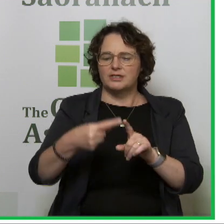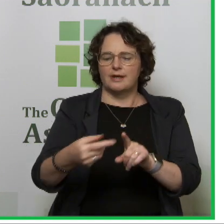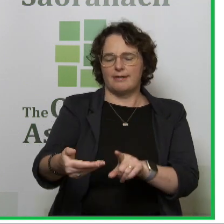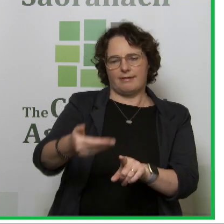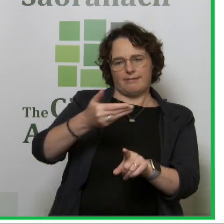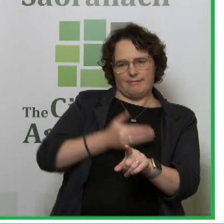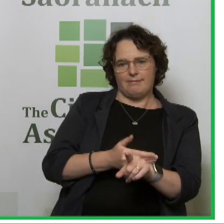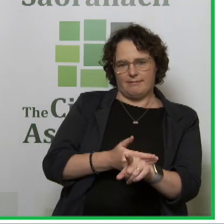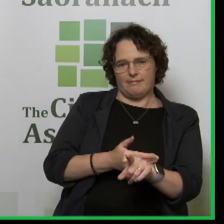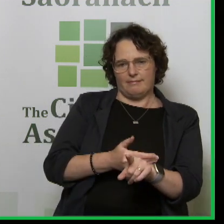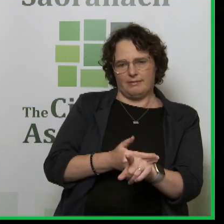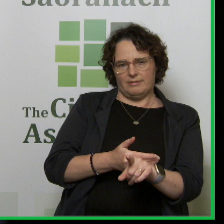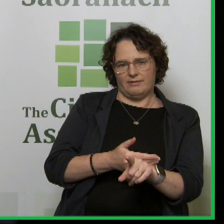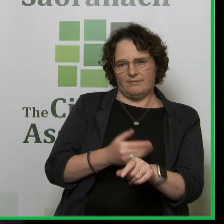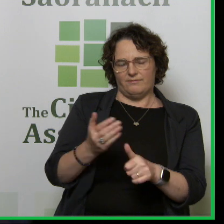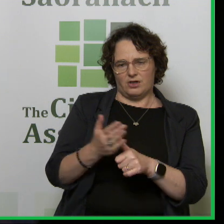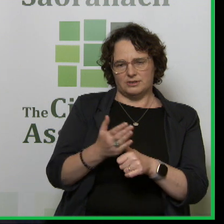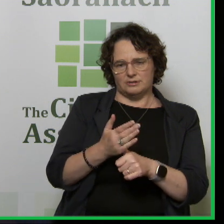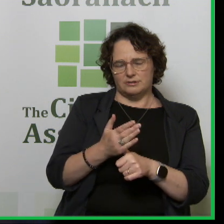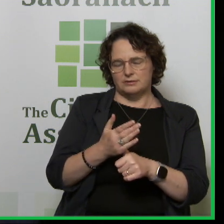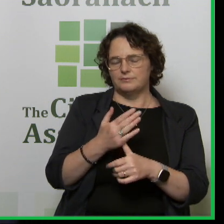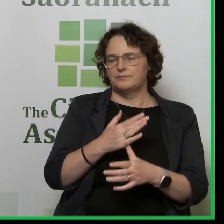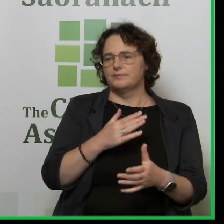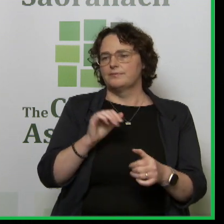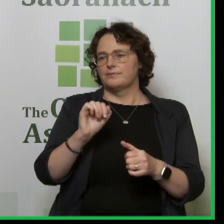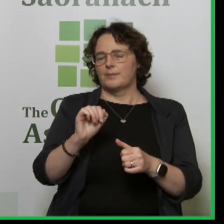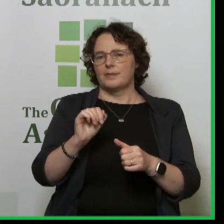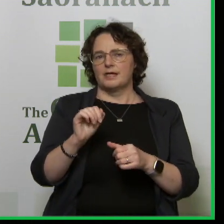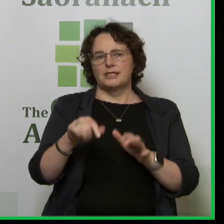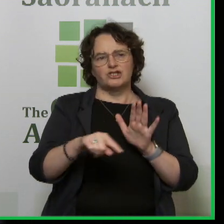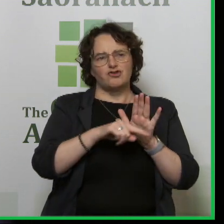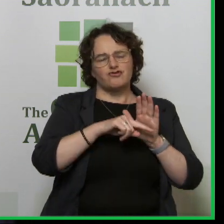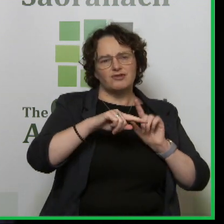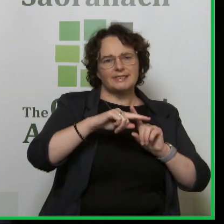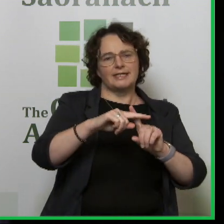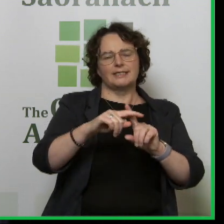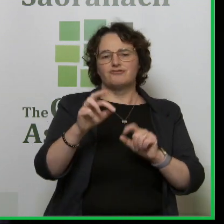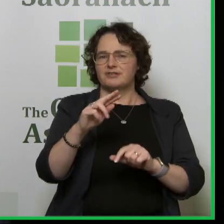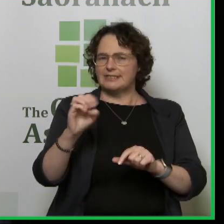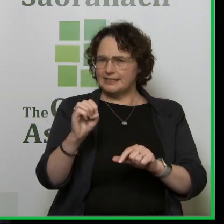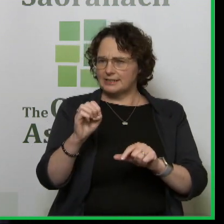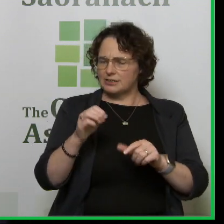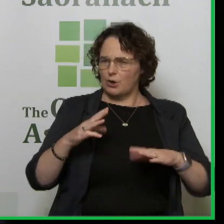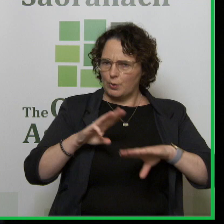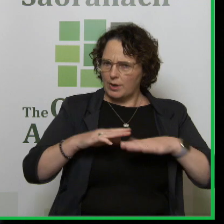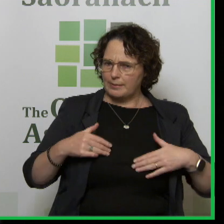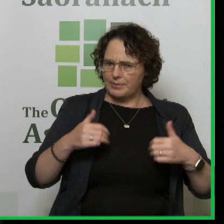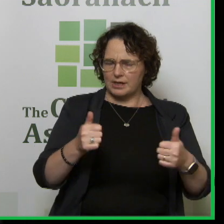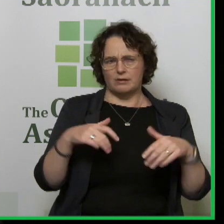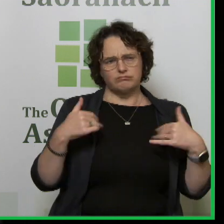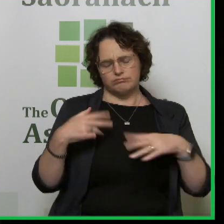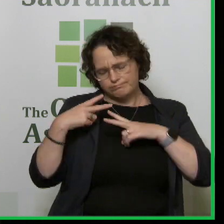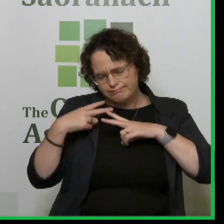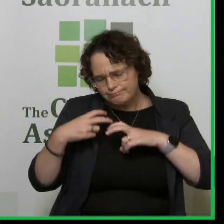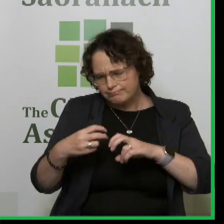course. The scientific case behind resilience and well-being is overwhelming, and I've been researching this